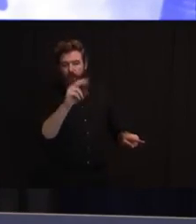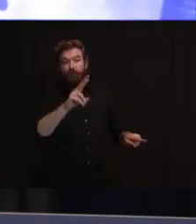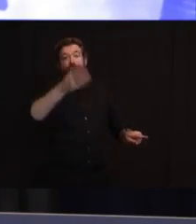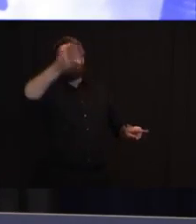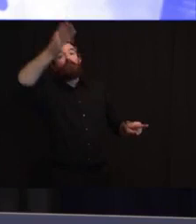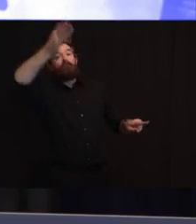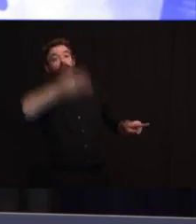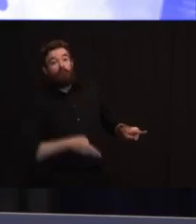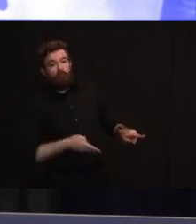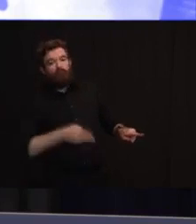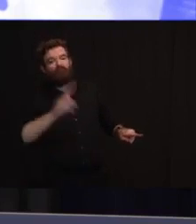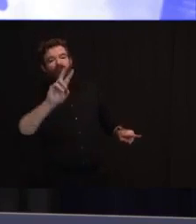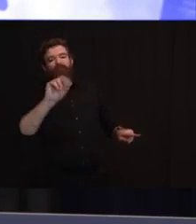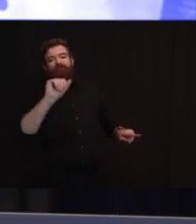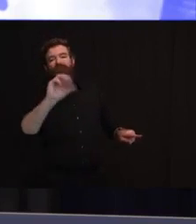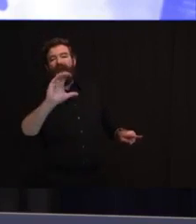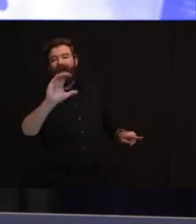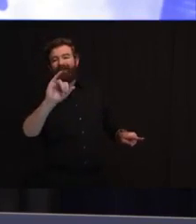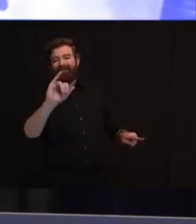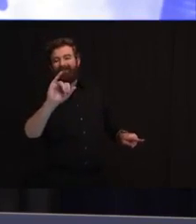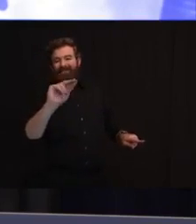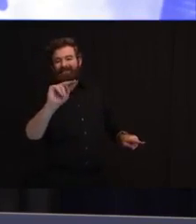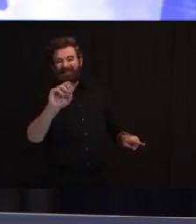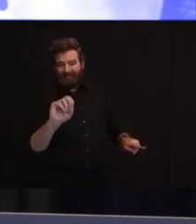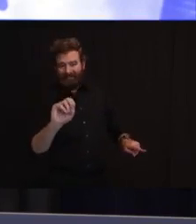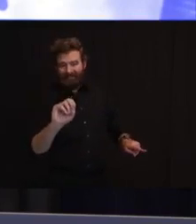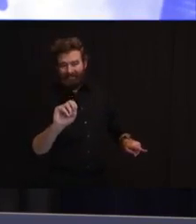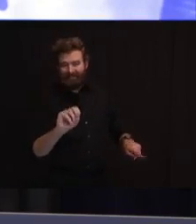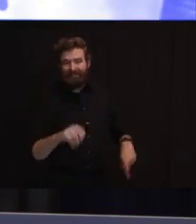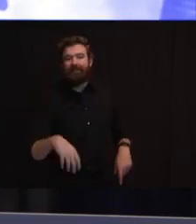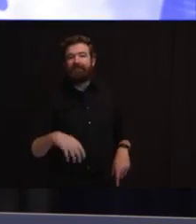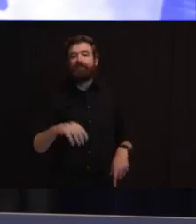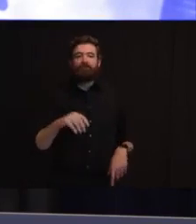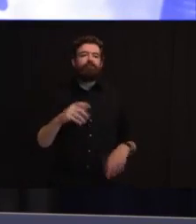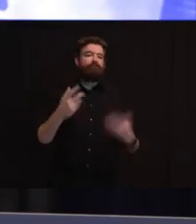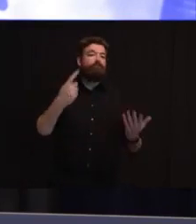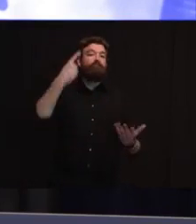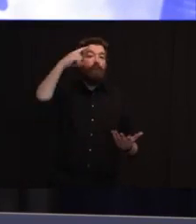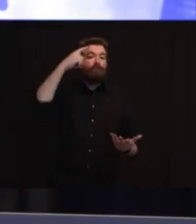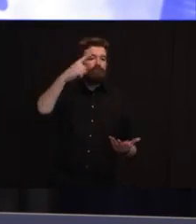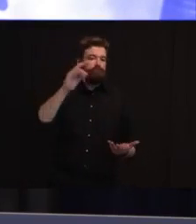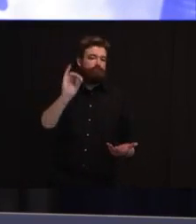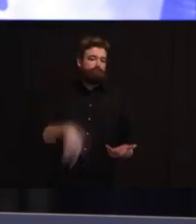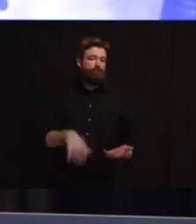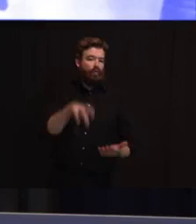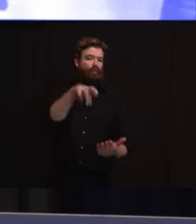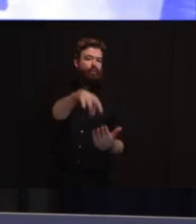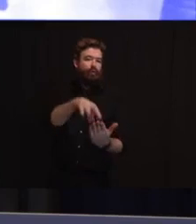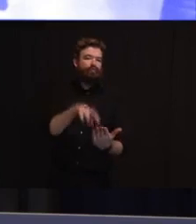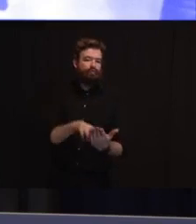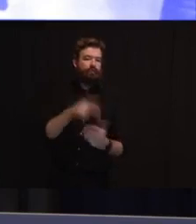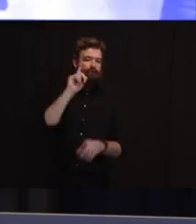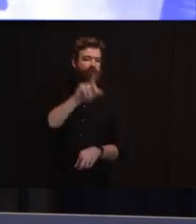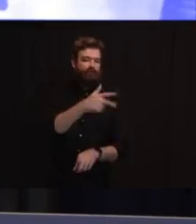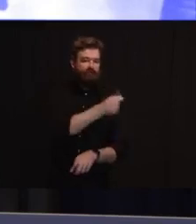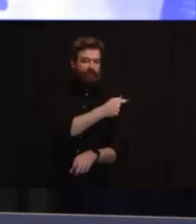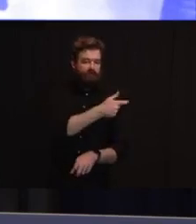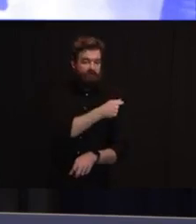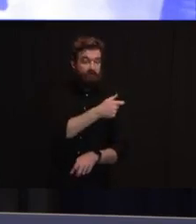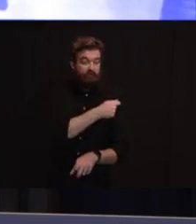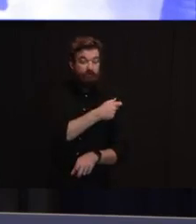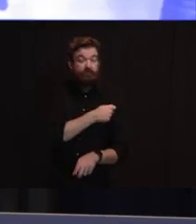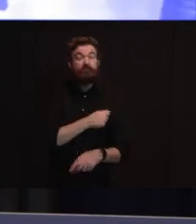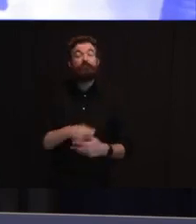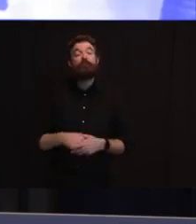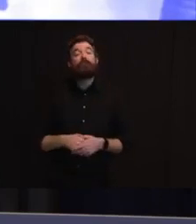covid19.nj.gov/vaccine to pre-register with NJVSS. There are also some points of dispensing not